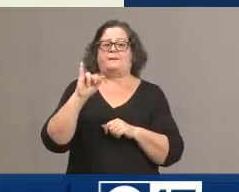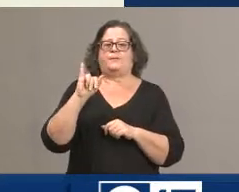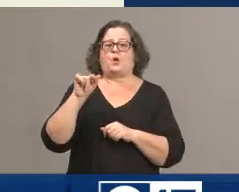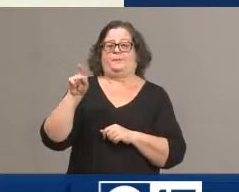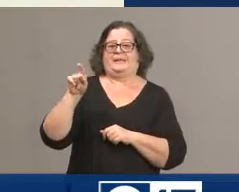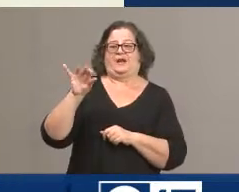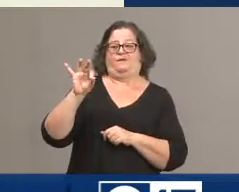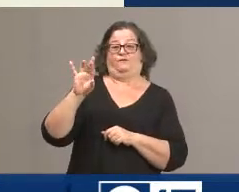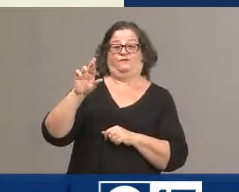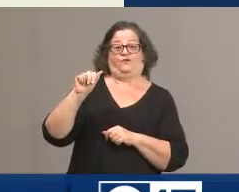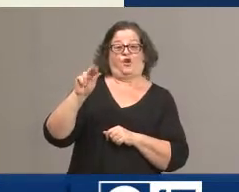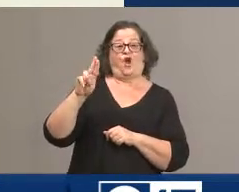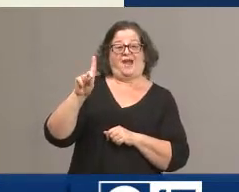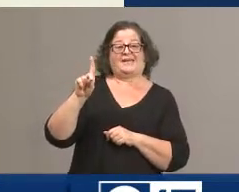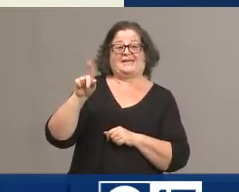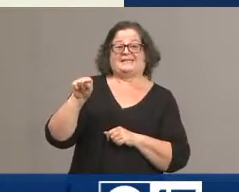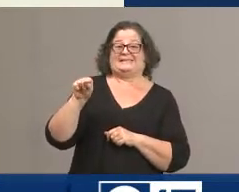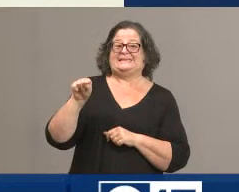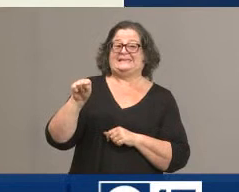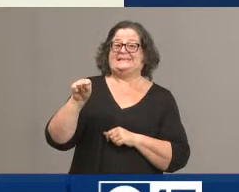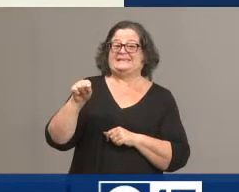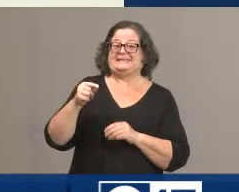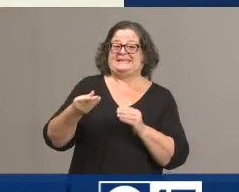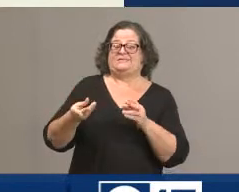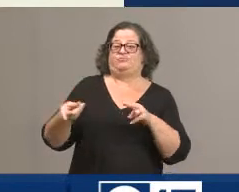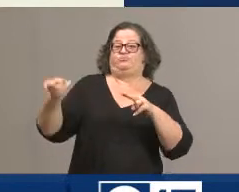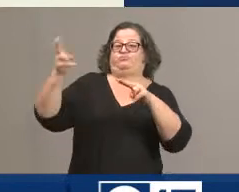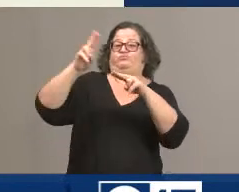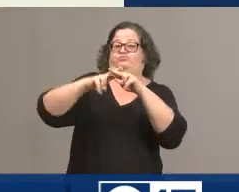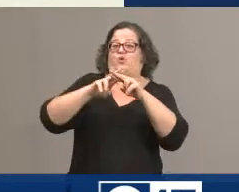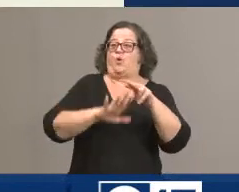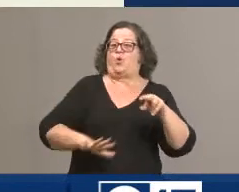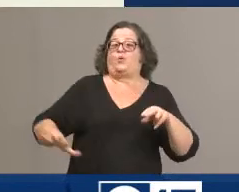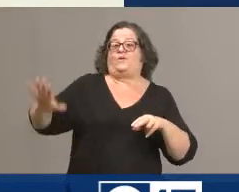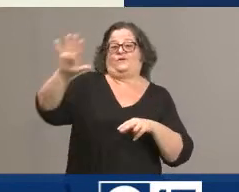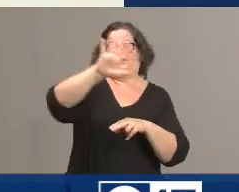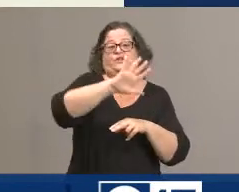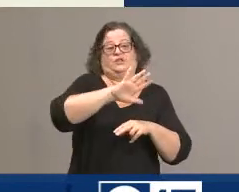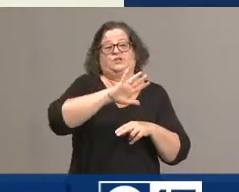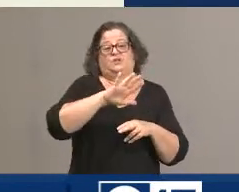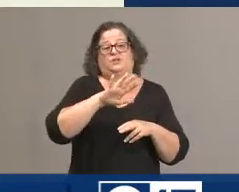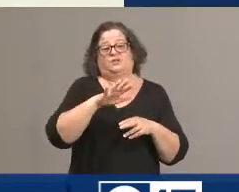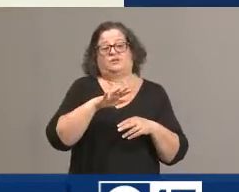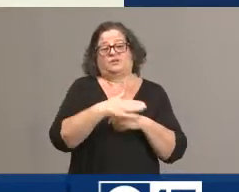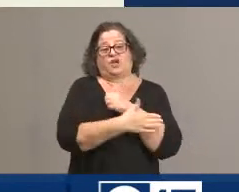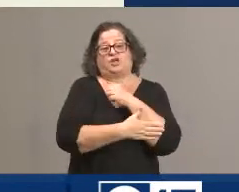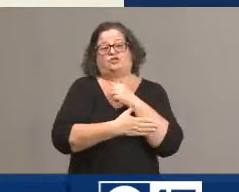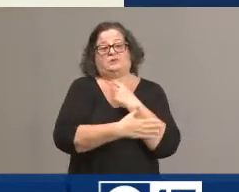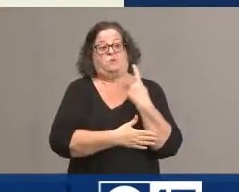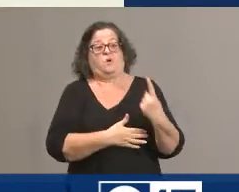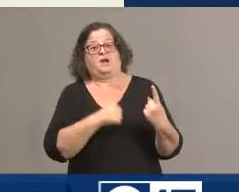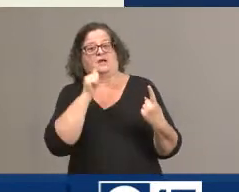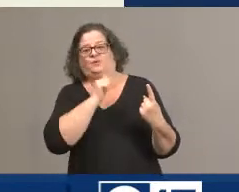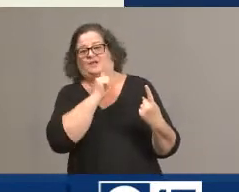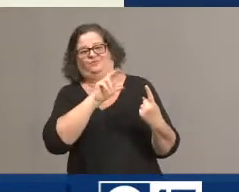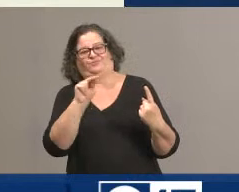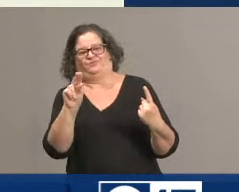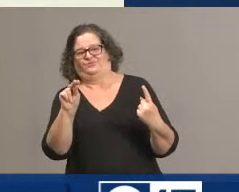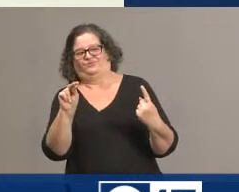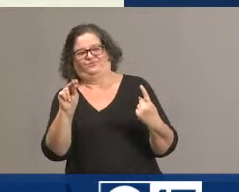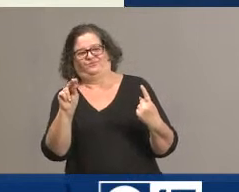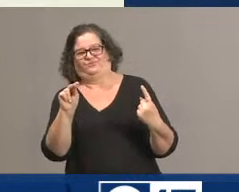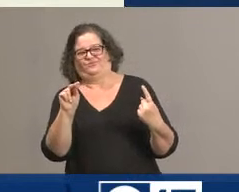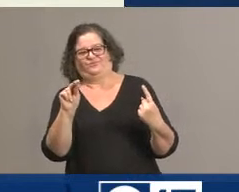country. It's not only in Arizona. We have erred on the side of trying to